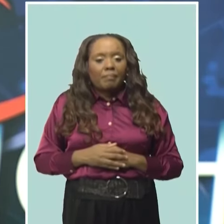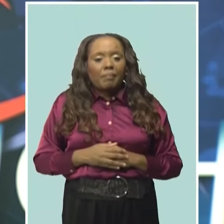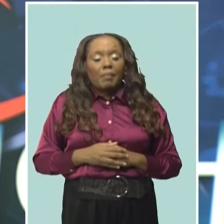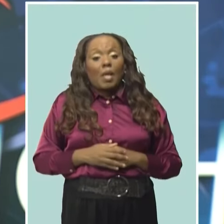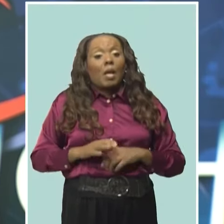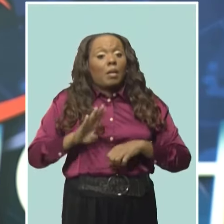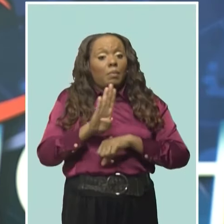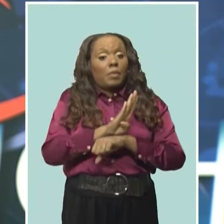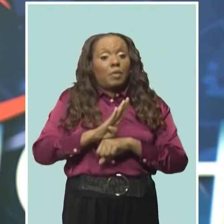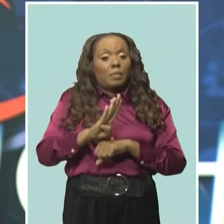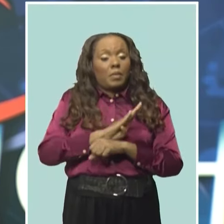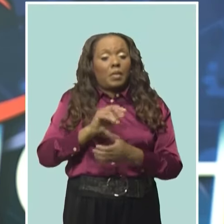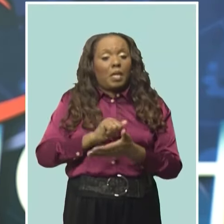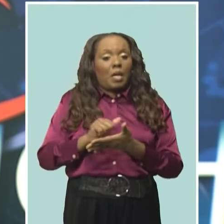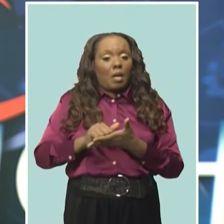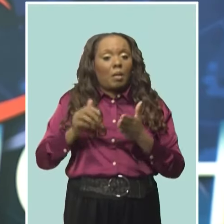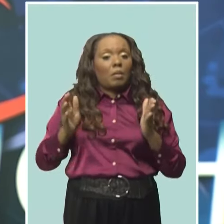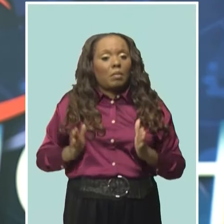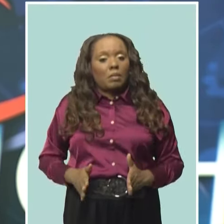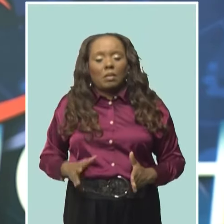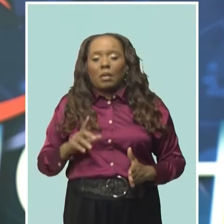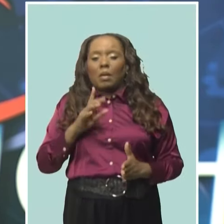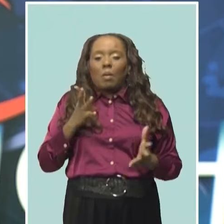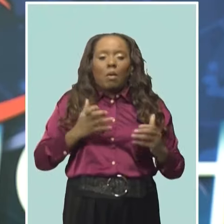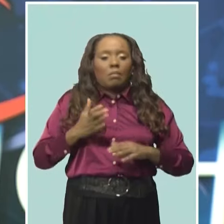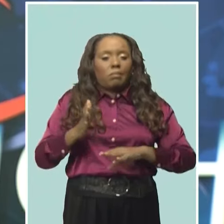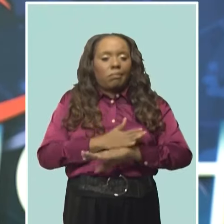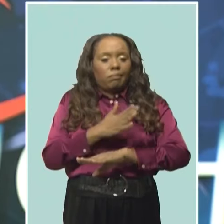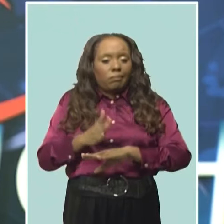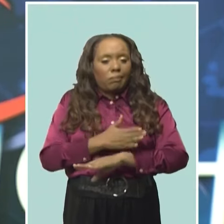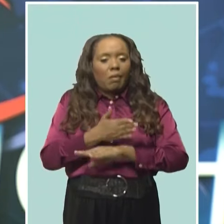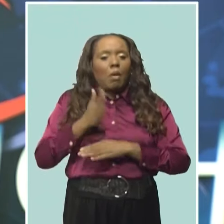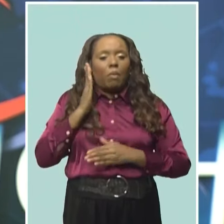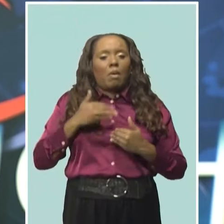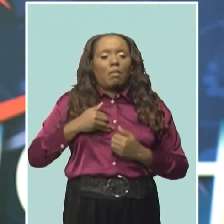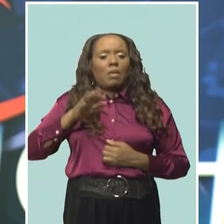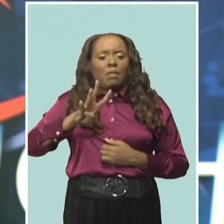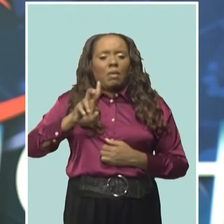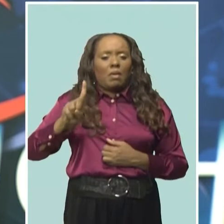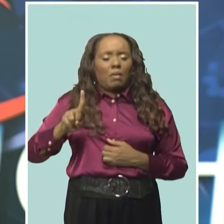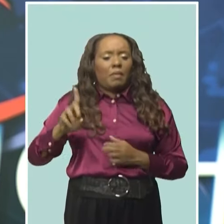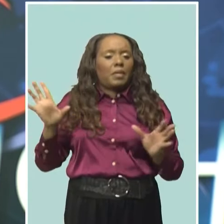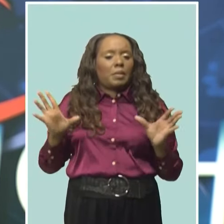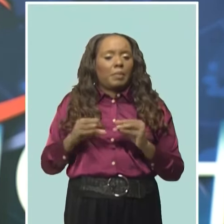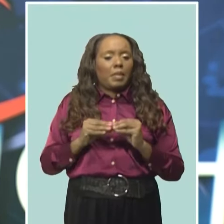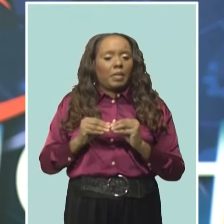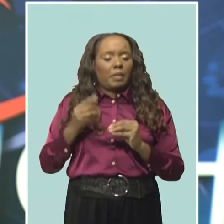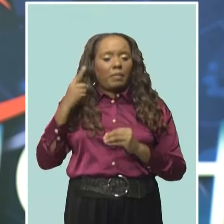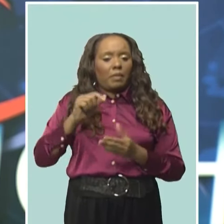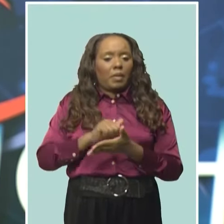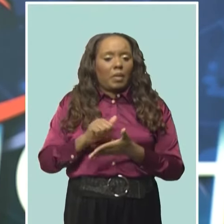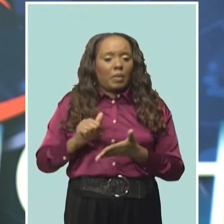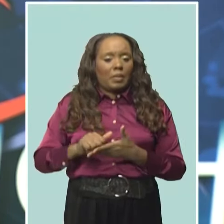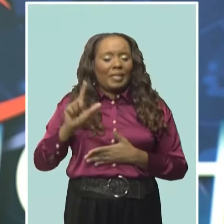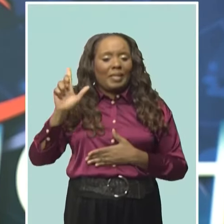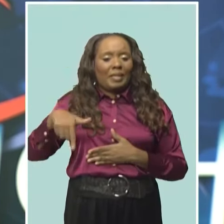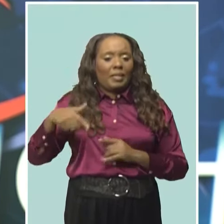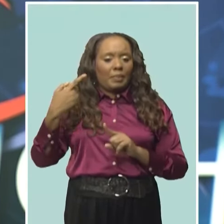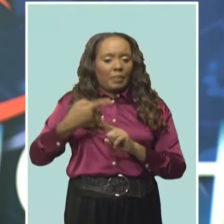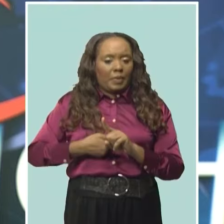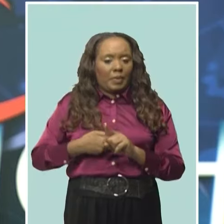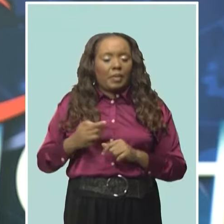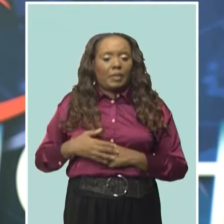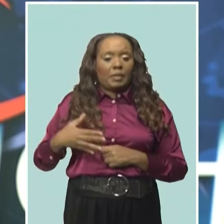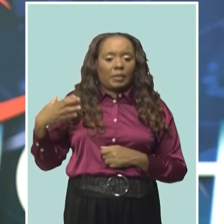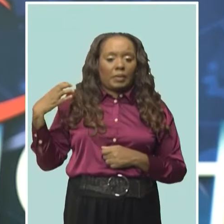agenda of the 41st Annual Conference of Accountants at Wyndham Grand Sam Lords Castle Resort later this month. Word of this